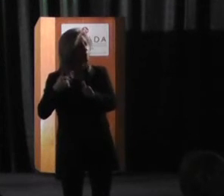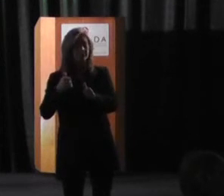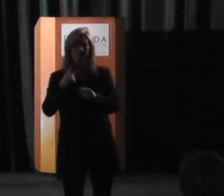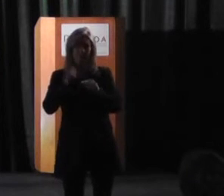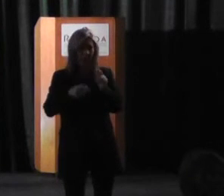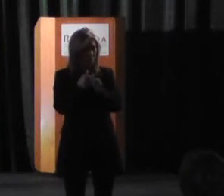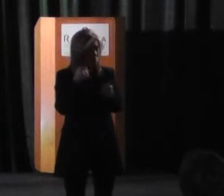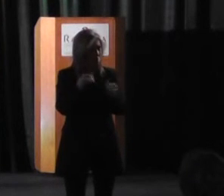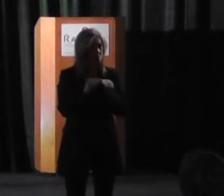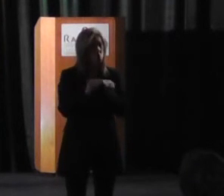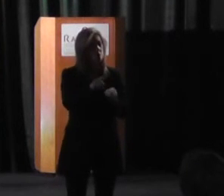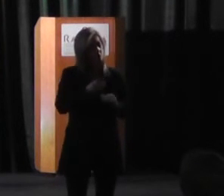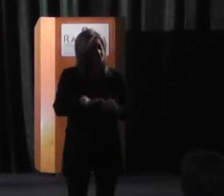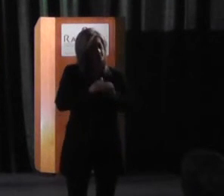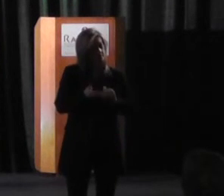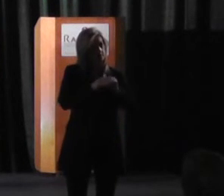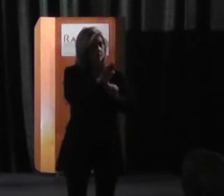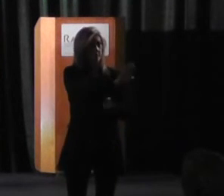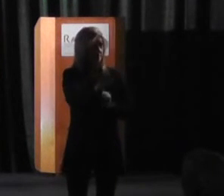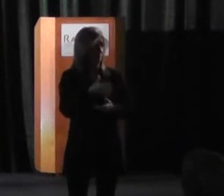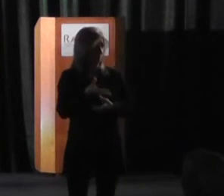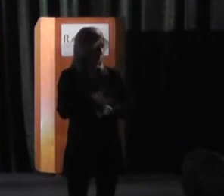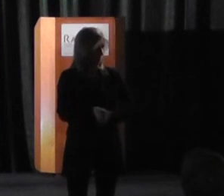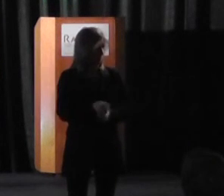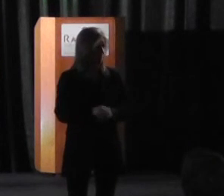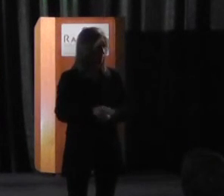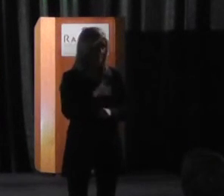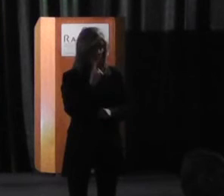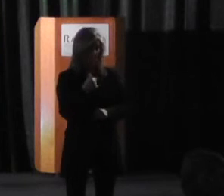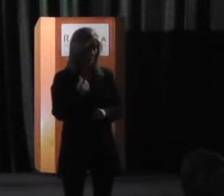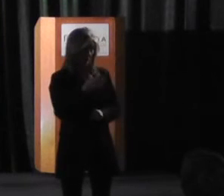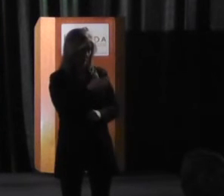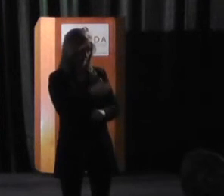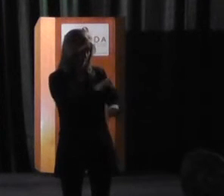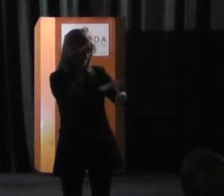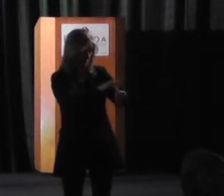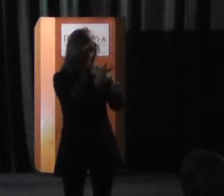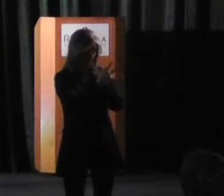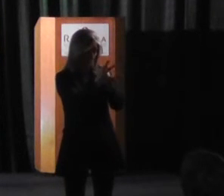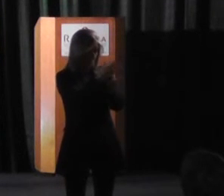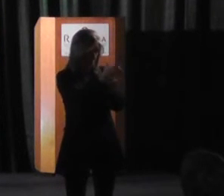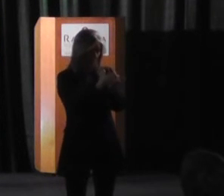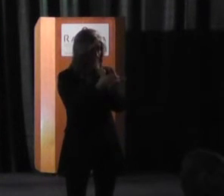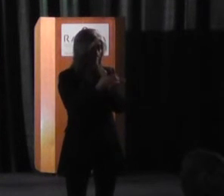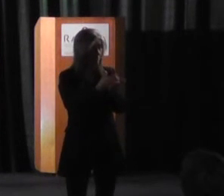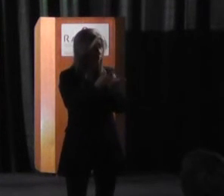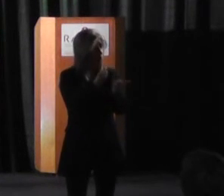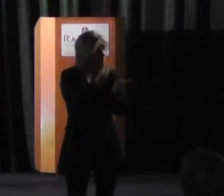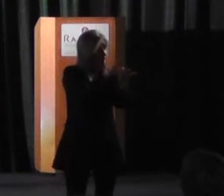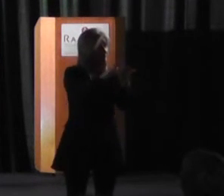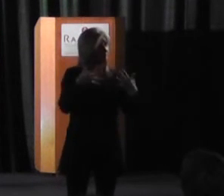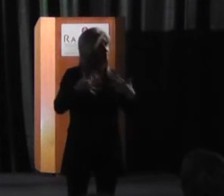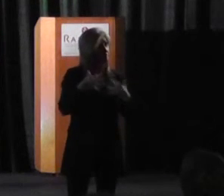communication. I know that I've never been to a 3-week course where I had to face my fears every single day. And